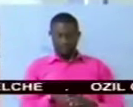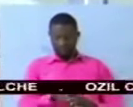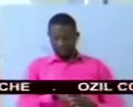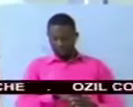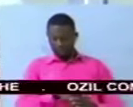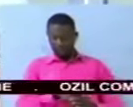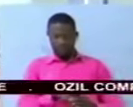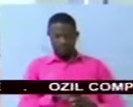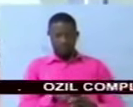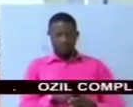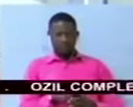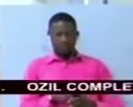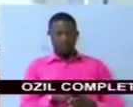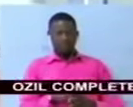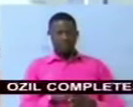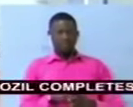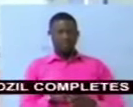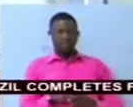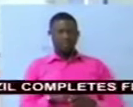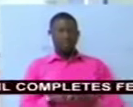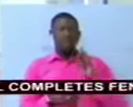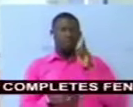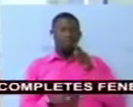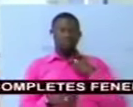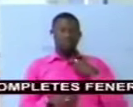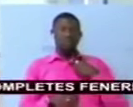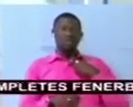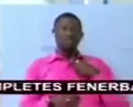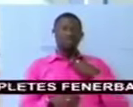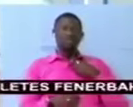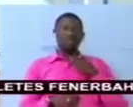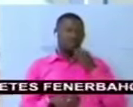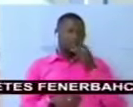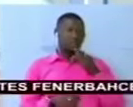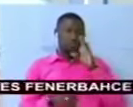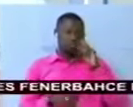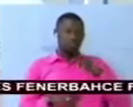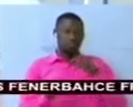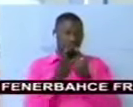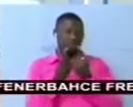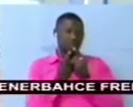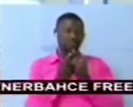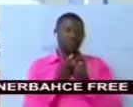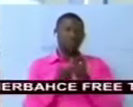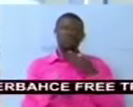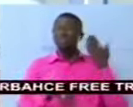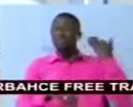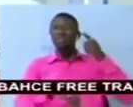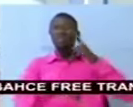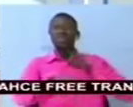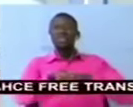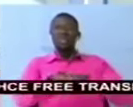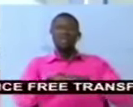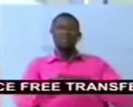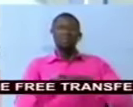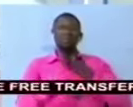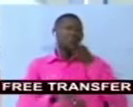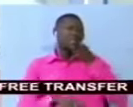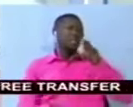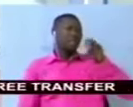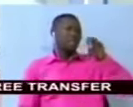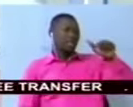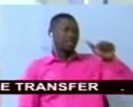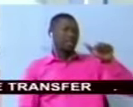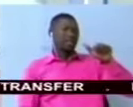but you were ultimately charged with an offense. During your time at the NIA, were you allowed to see a lawyer? Yamana binga